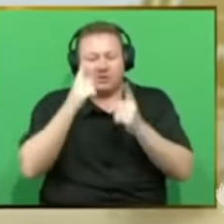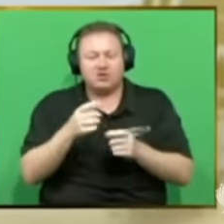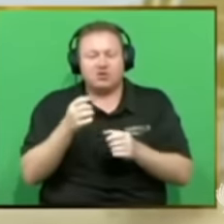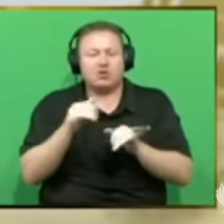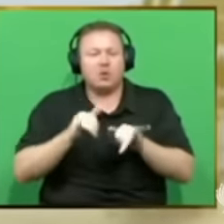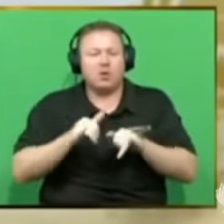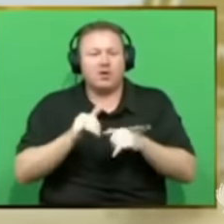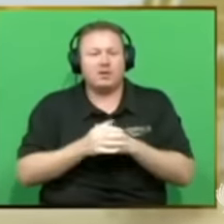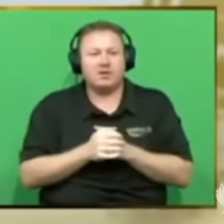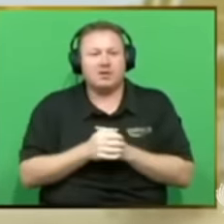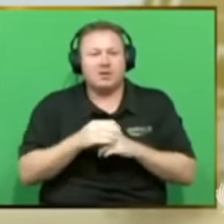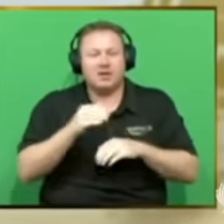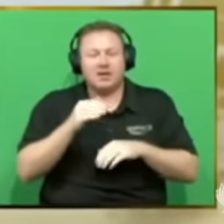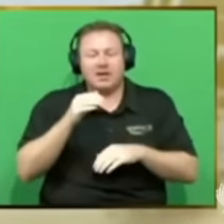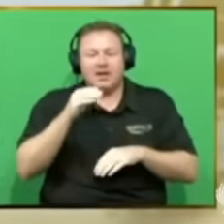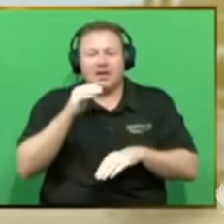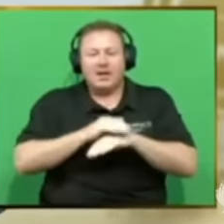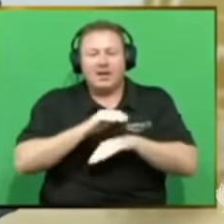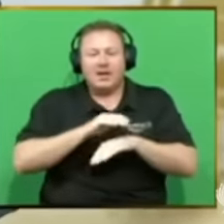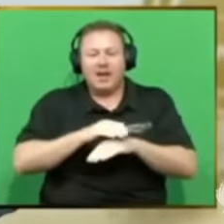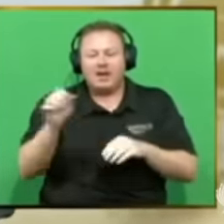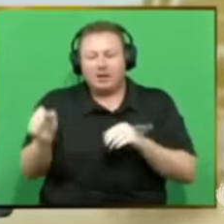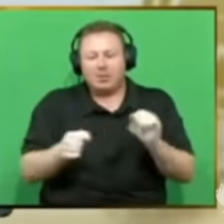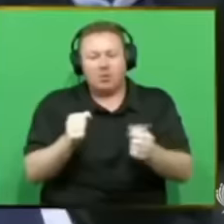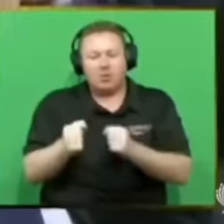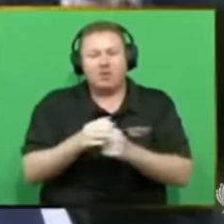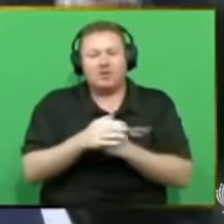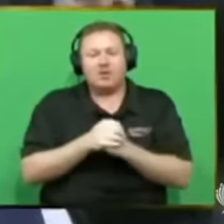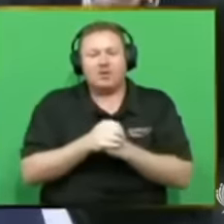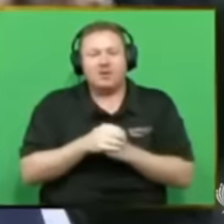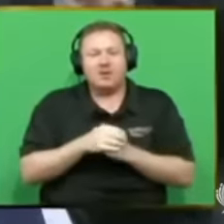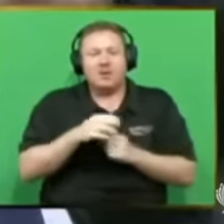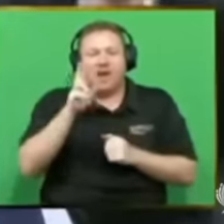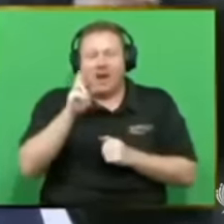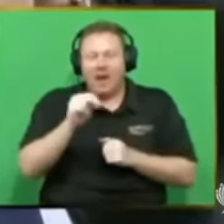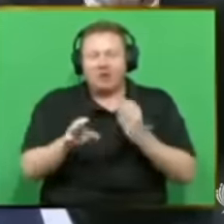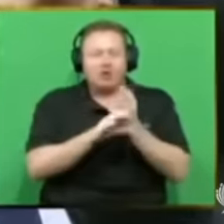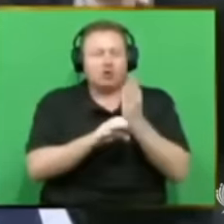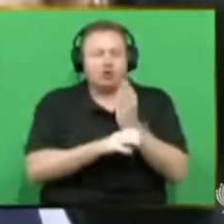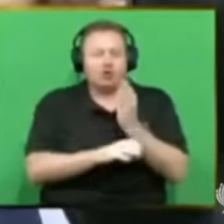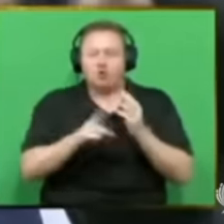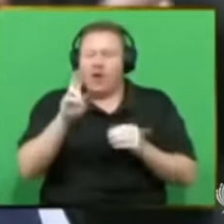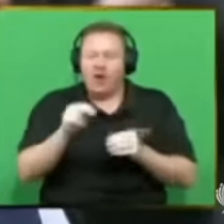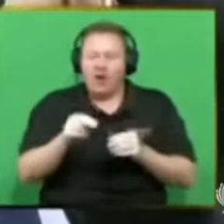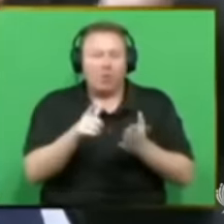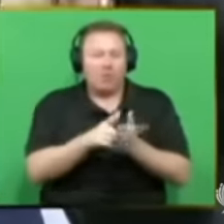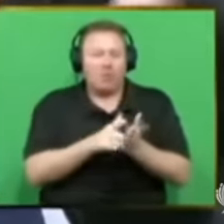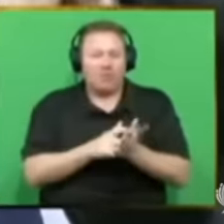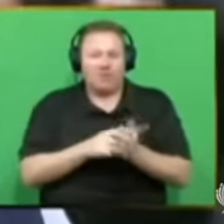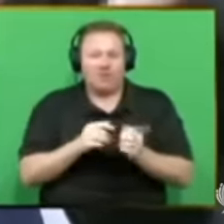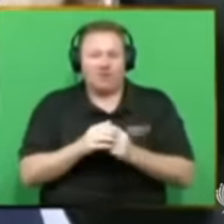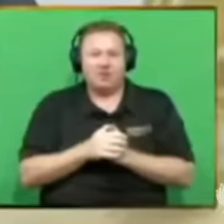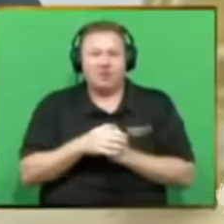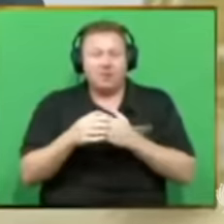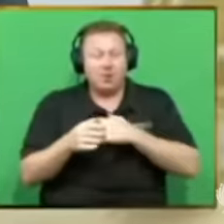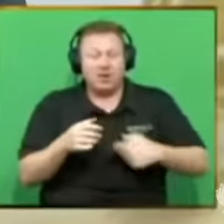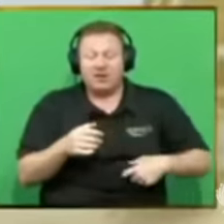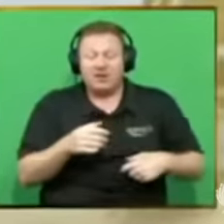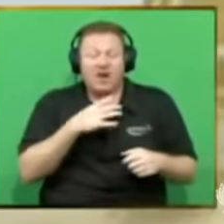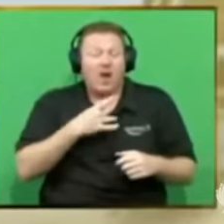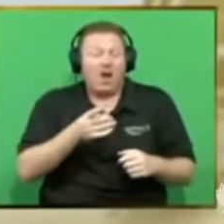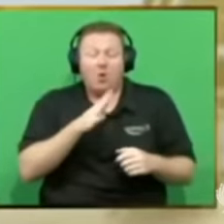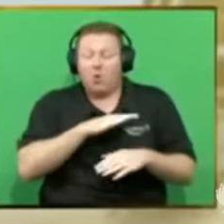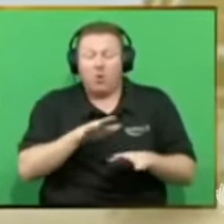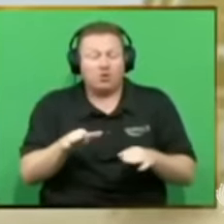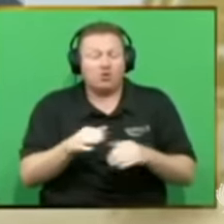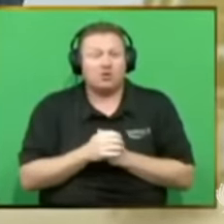deployment unconstitutional and unlawful, whether the president likes it or not. When that happens, just